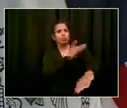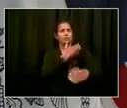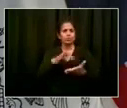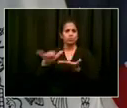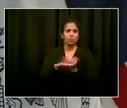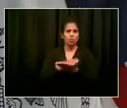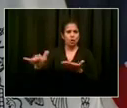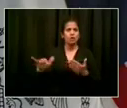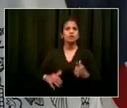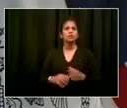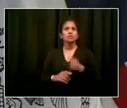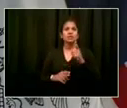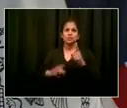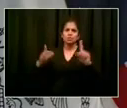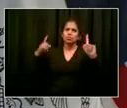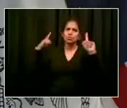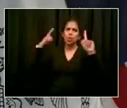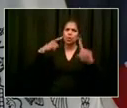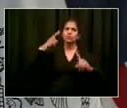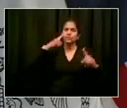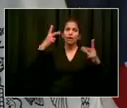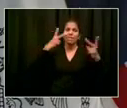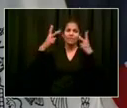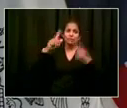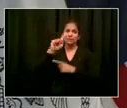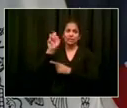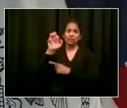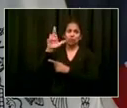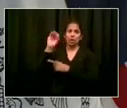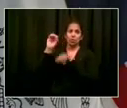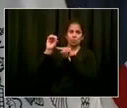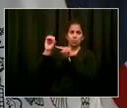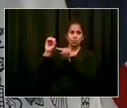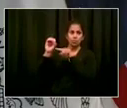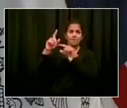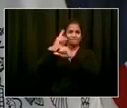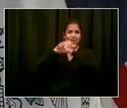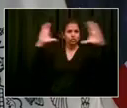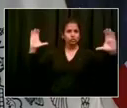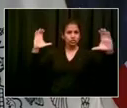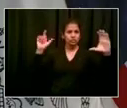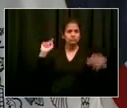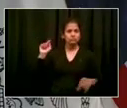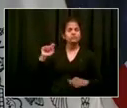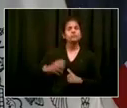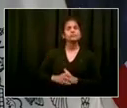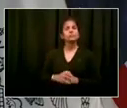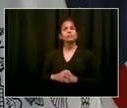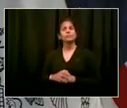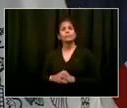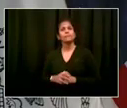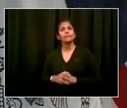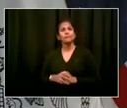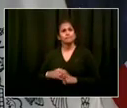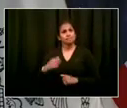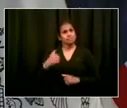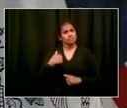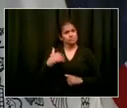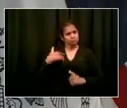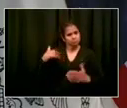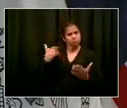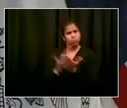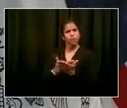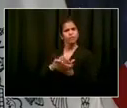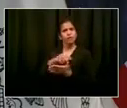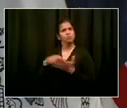extraordinarily crowded this city is, that we have proven through these aggressive strategies, you can really make things safer, but